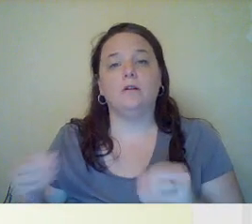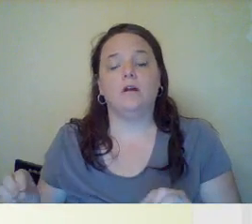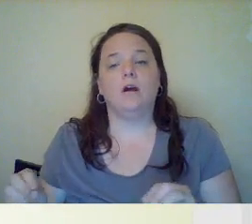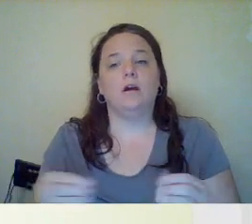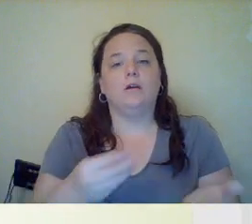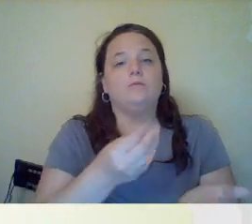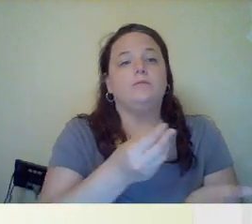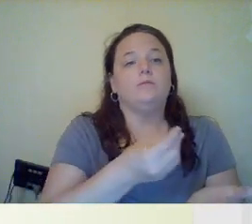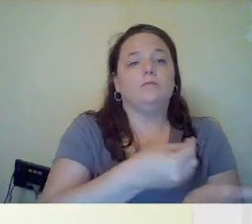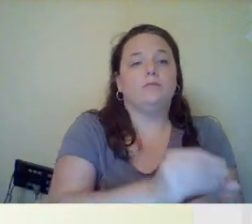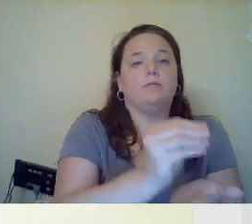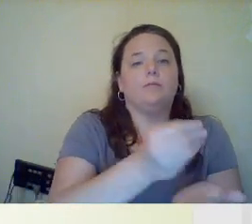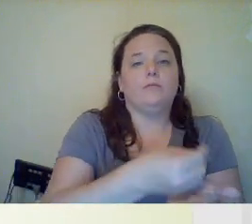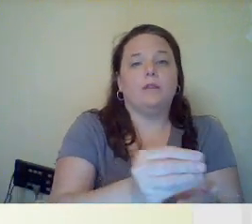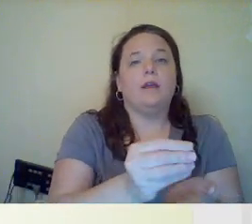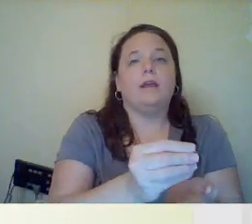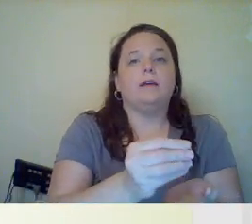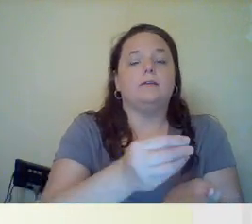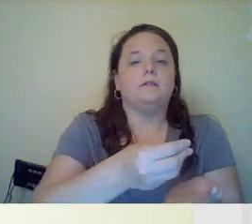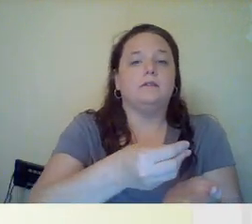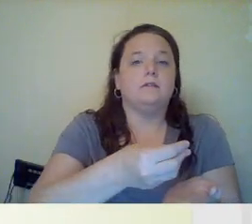shopping.